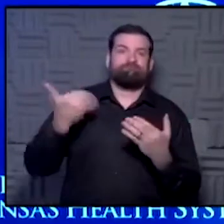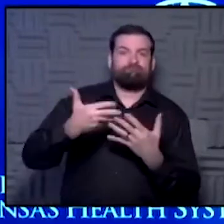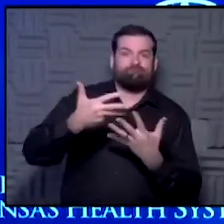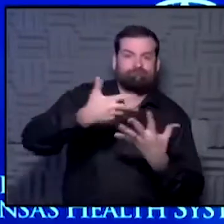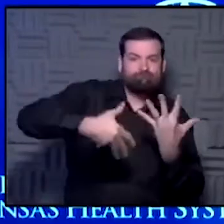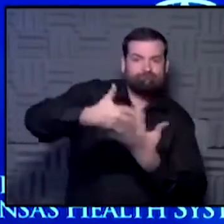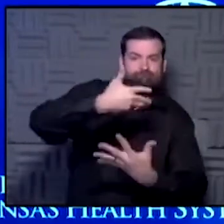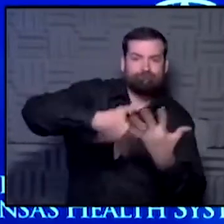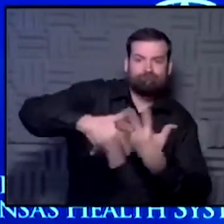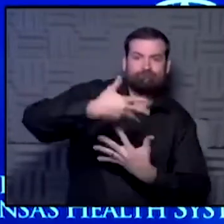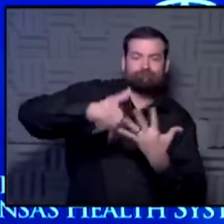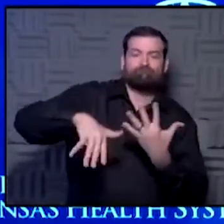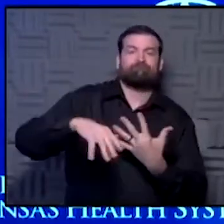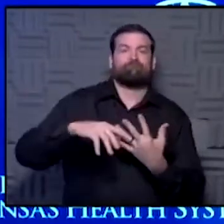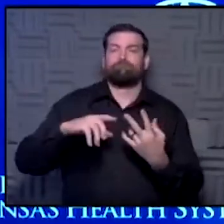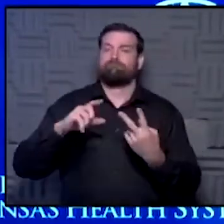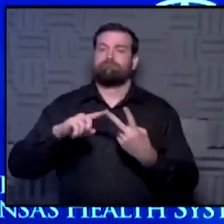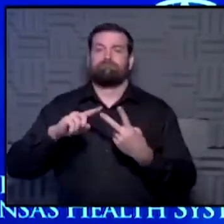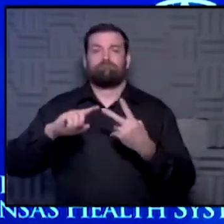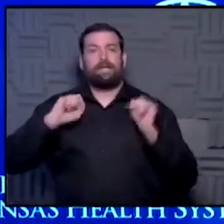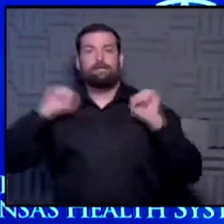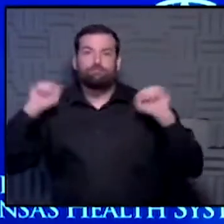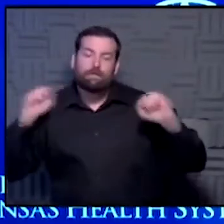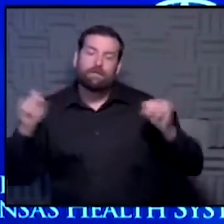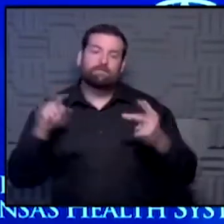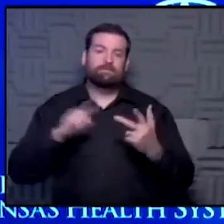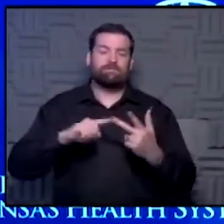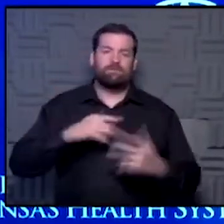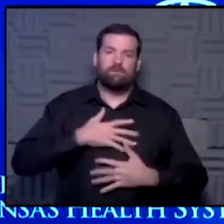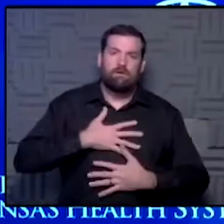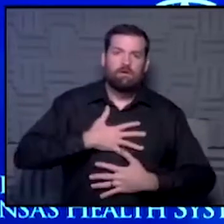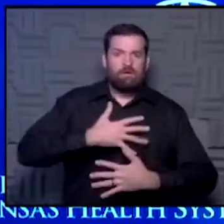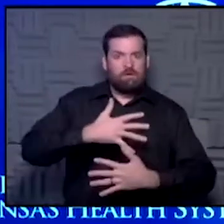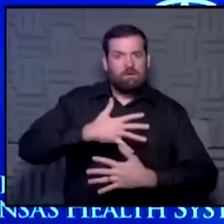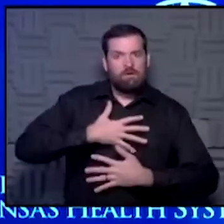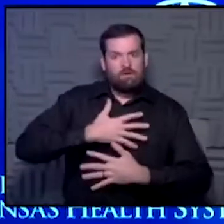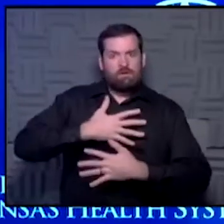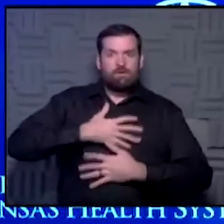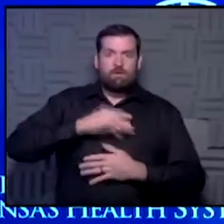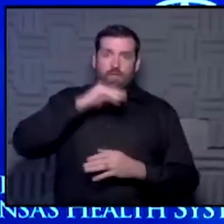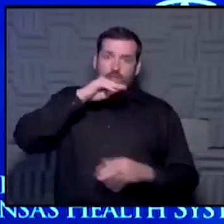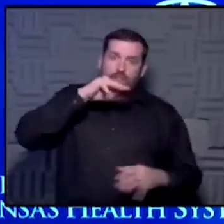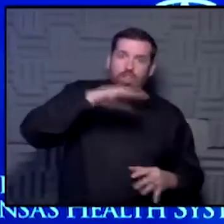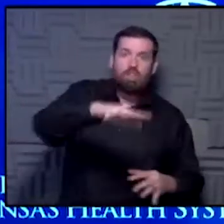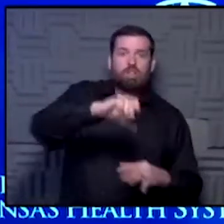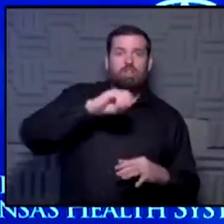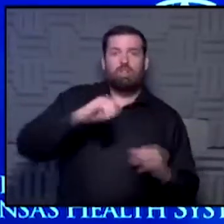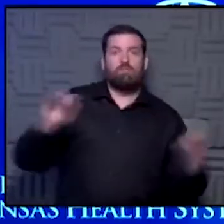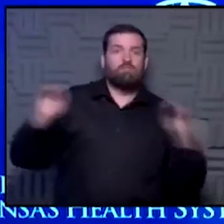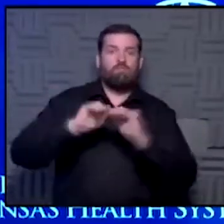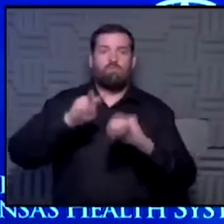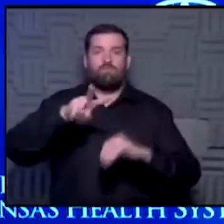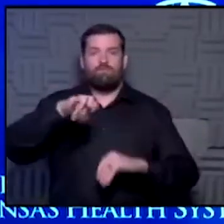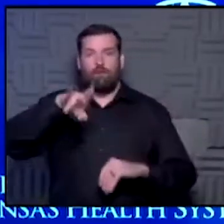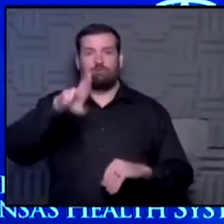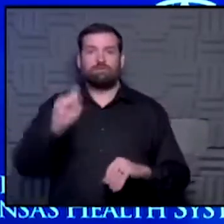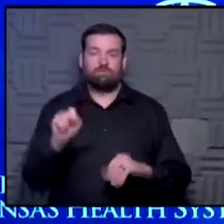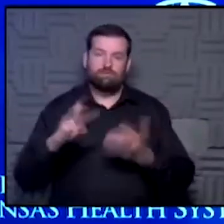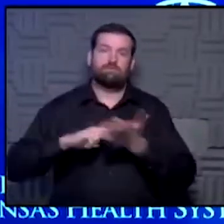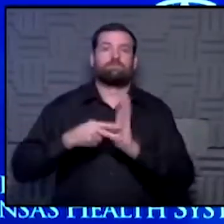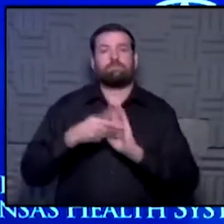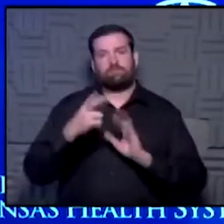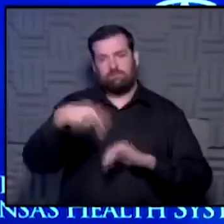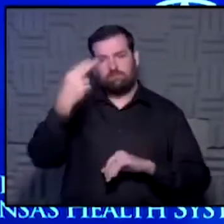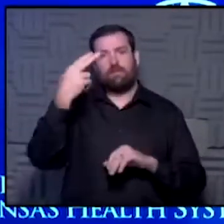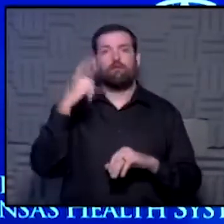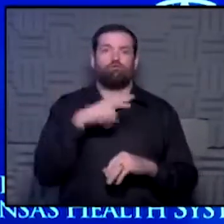closer associations, or you're exercising, so you're going to breathe harder, you're going to expel more virus, it's going to go further, I think then the risk factors do rise.